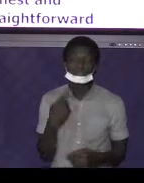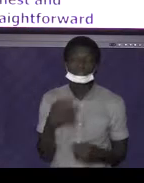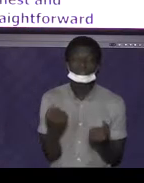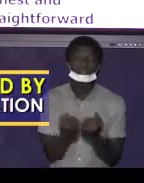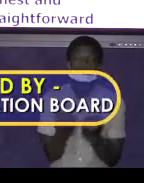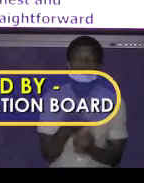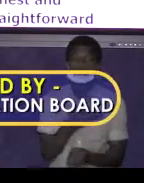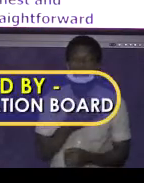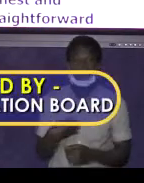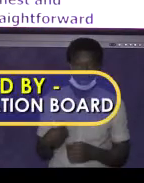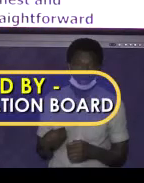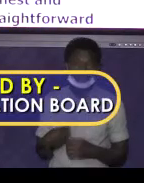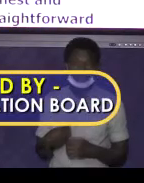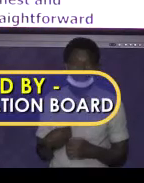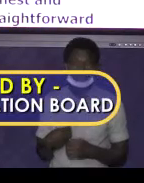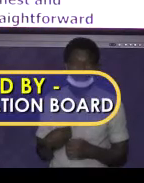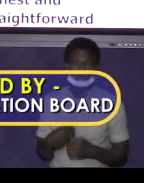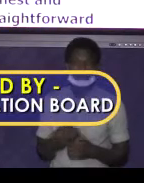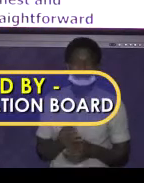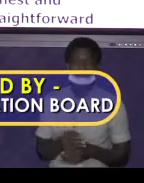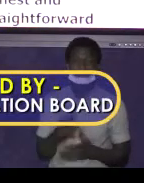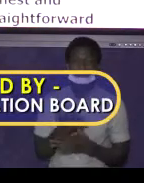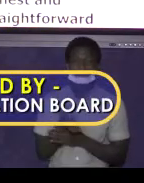fight amicably.